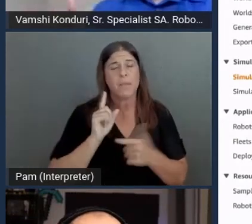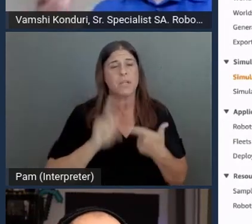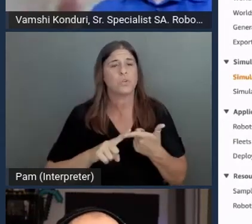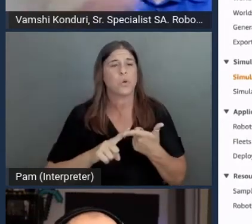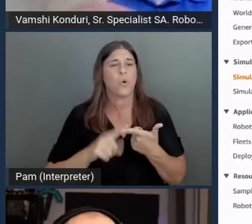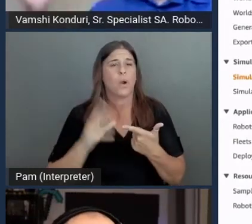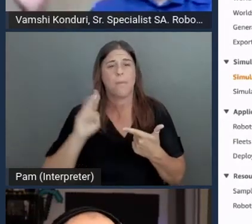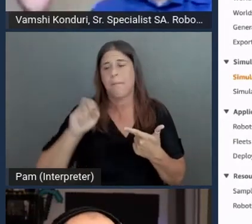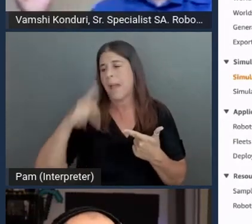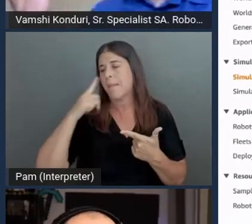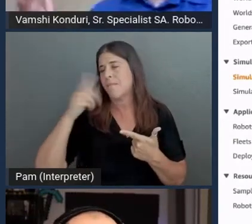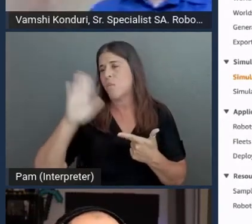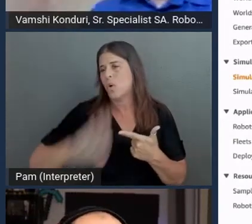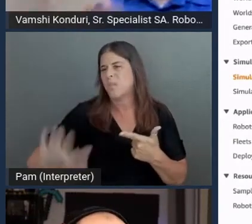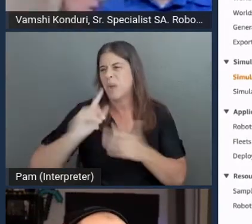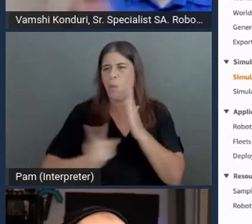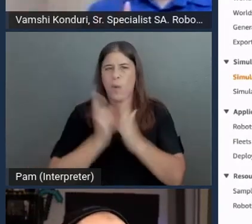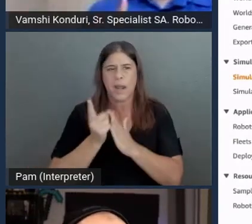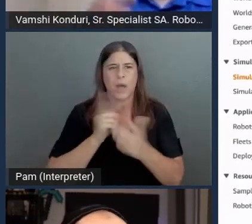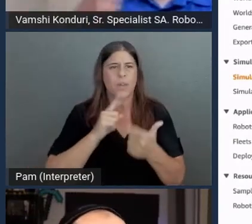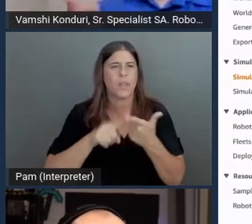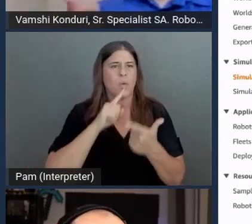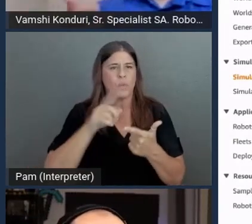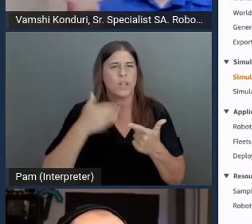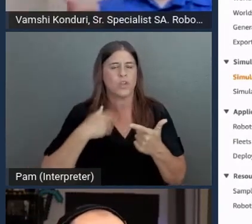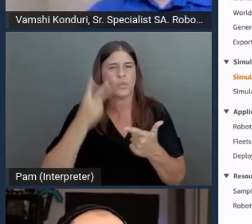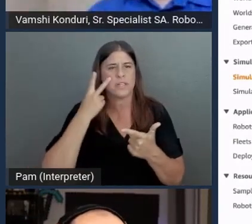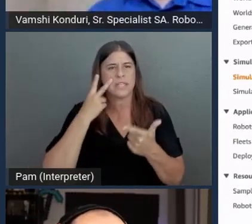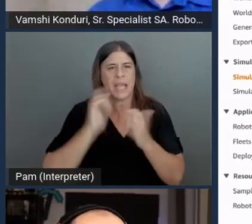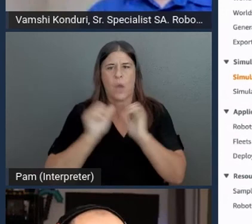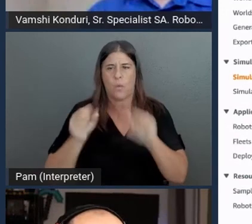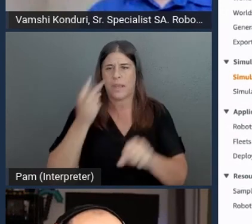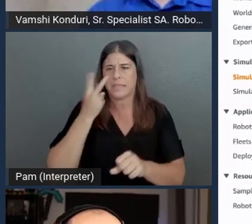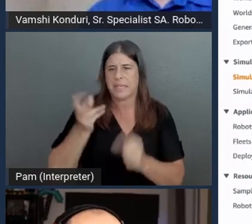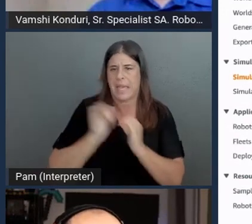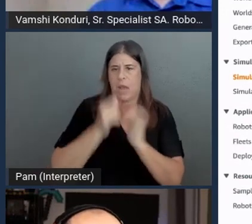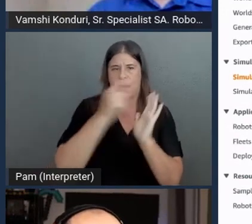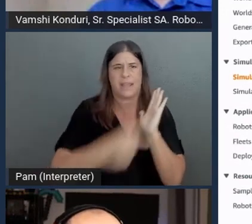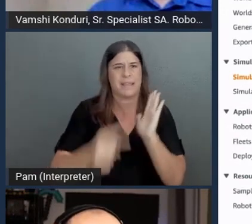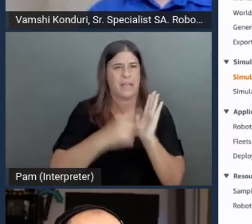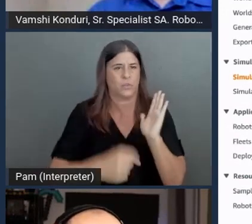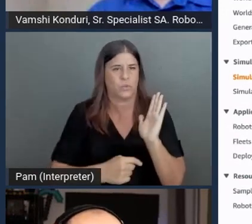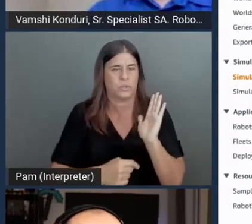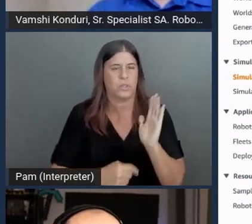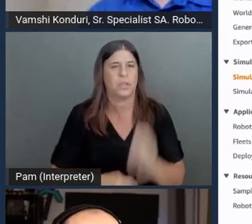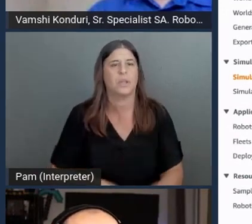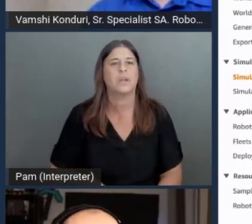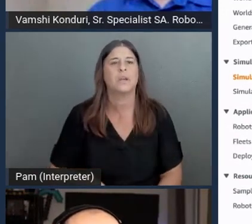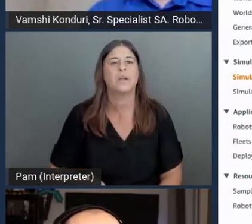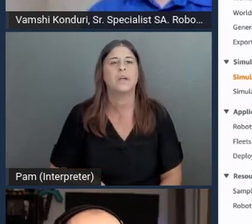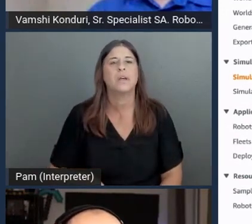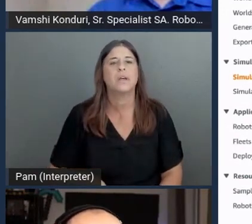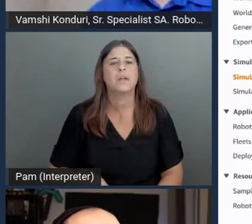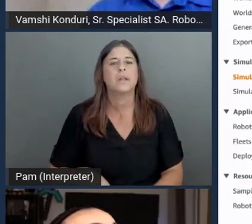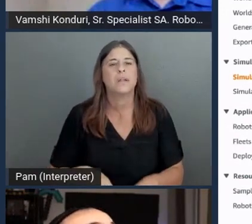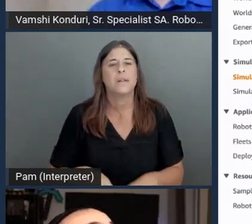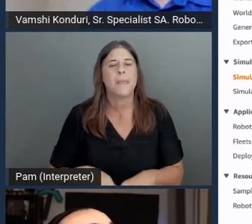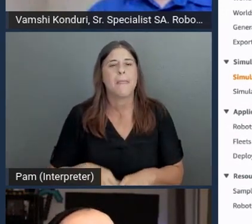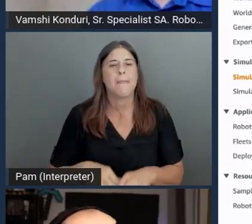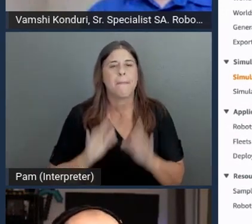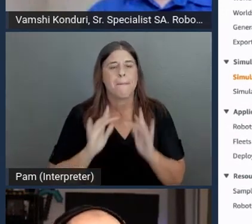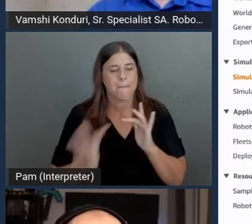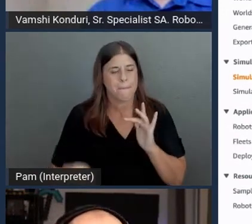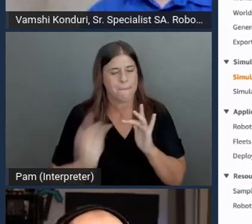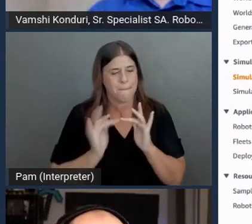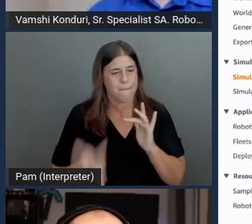for about an hour, you kind of close them so we can actually see them canceled. In the background, all the